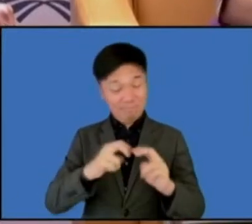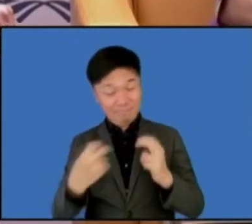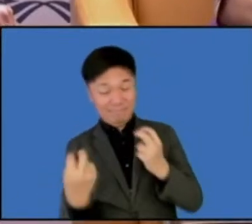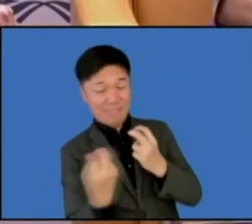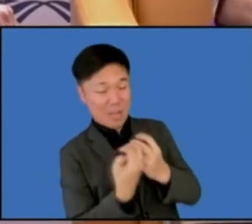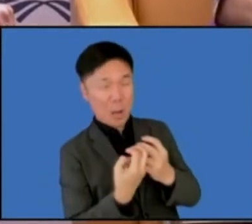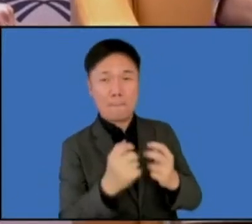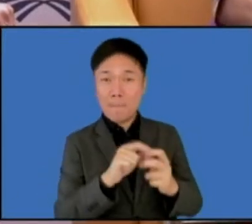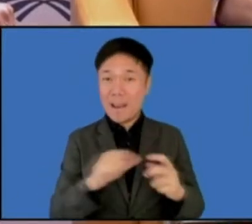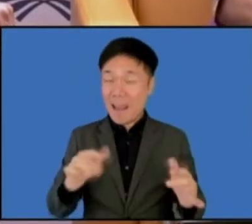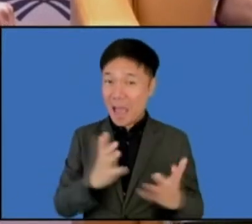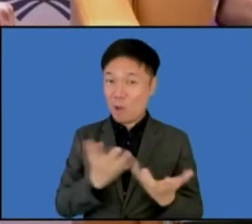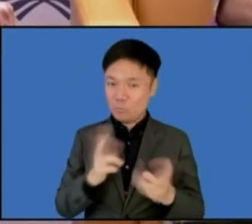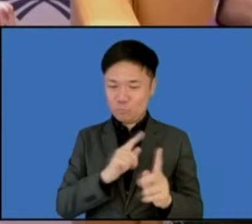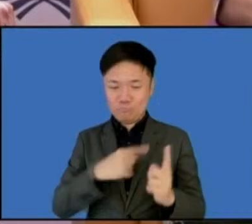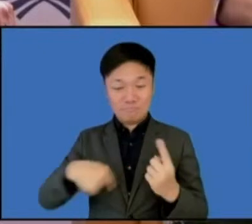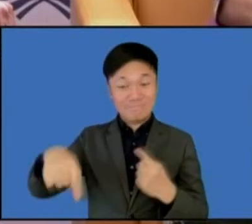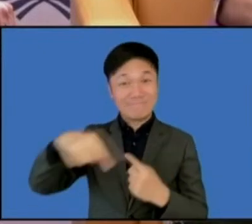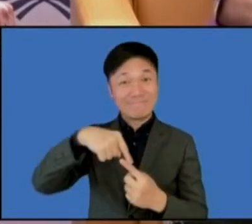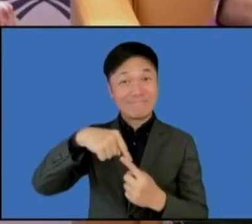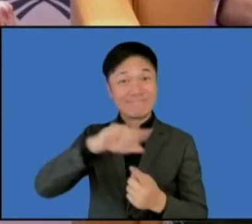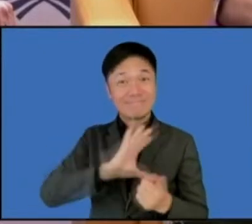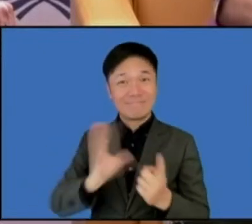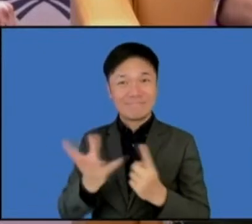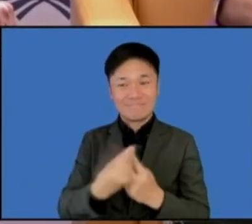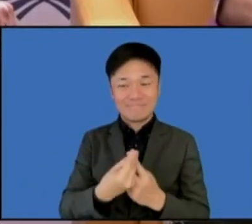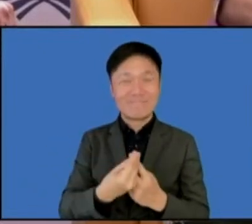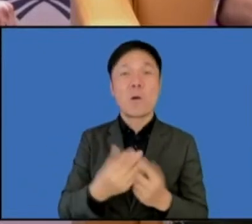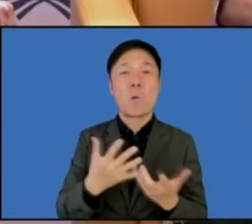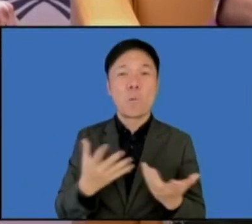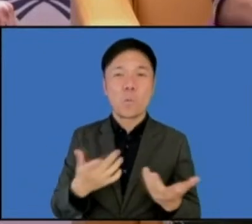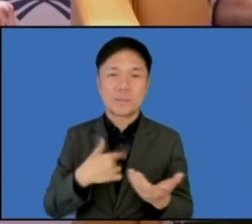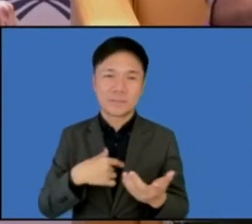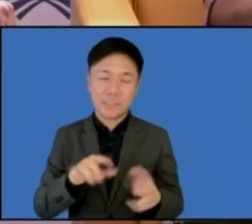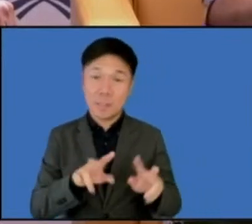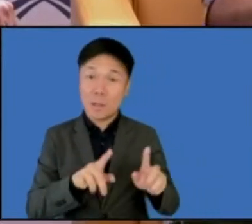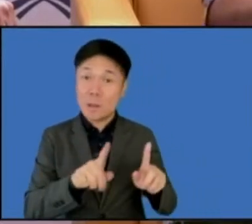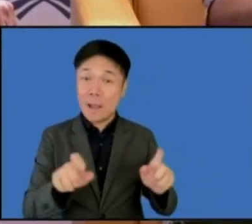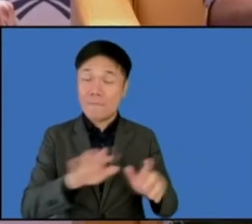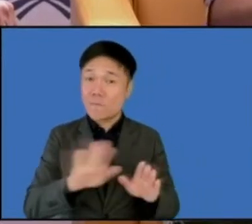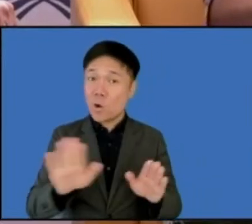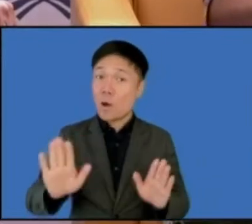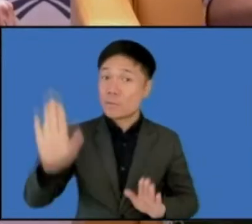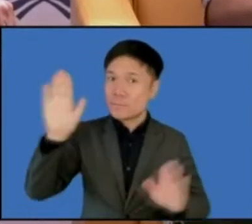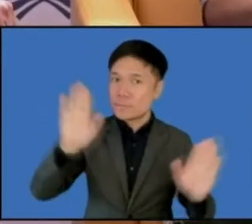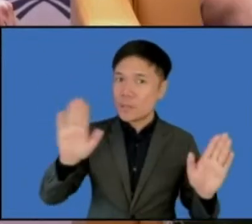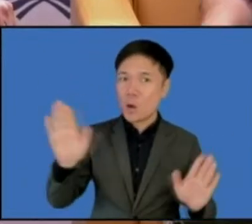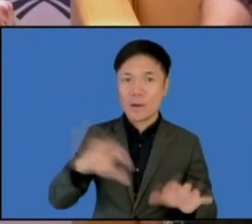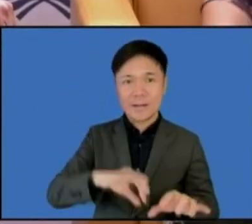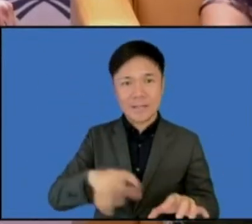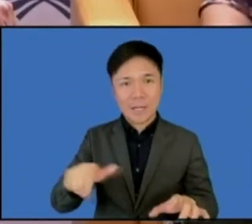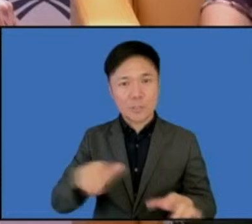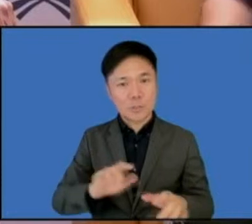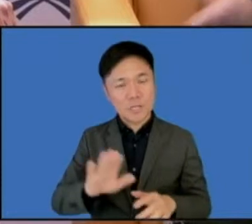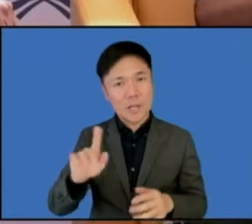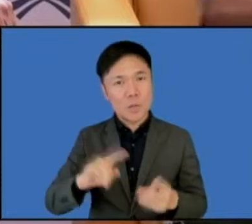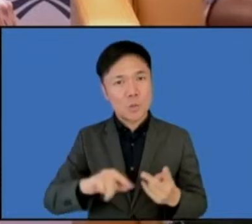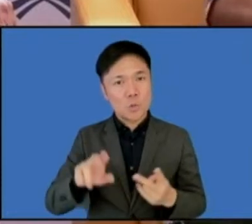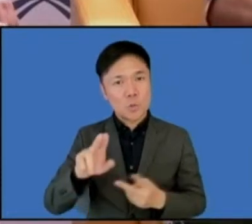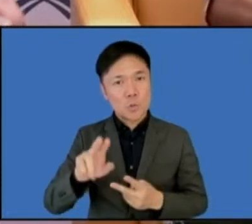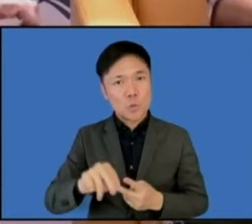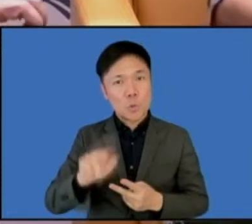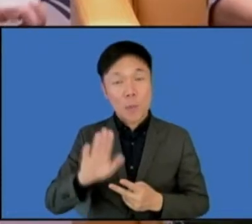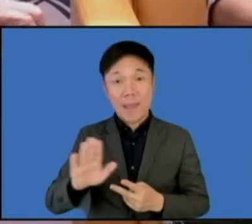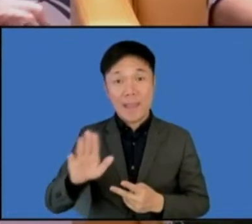it a little bit, I would like to invite member states, but also stakeholders and UN agencies present here in the